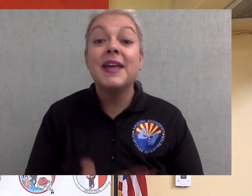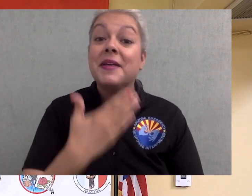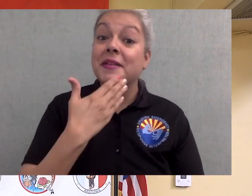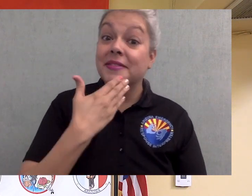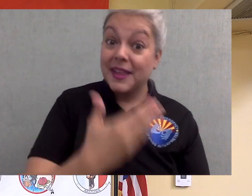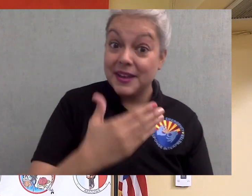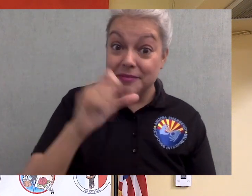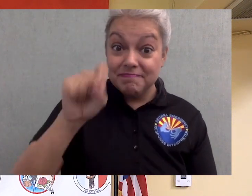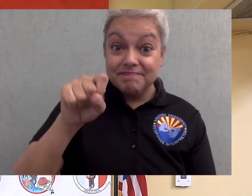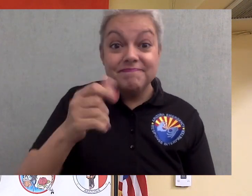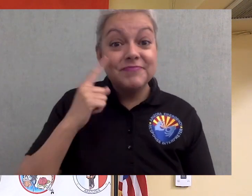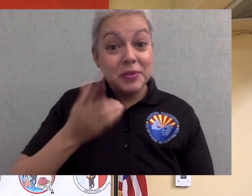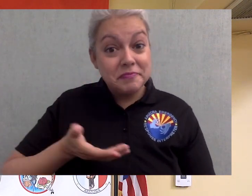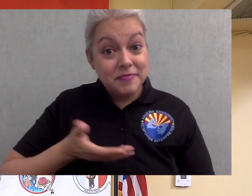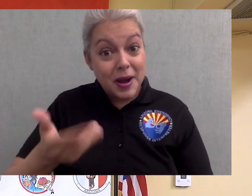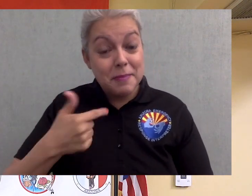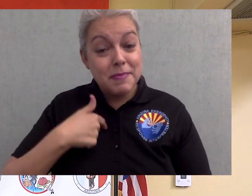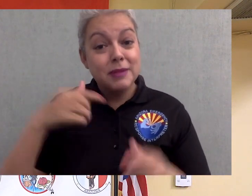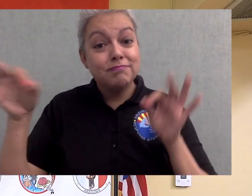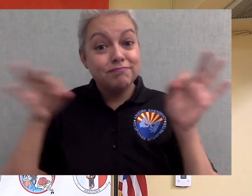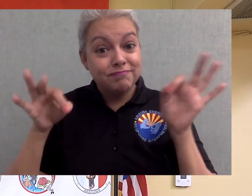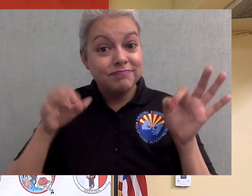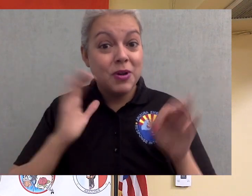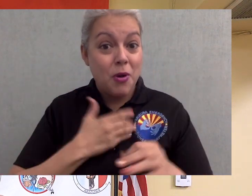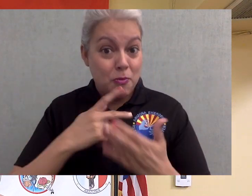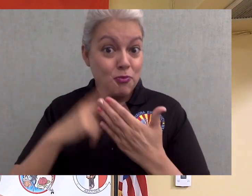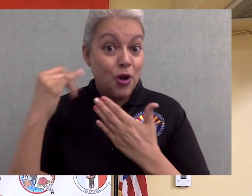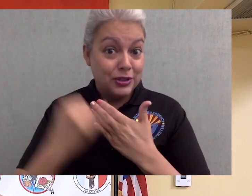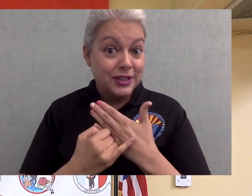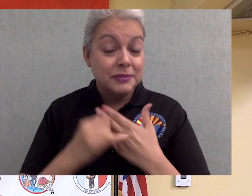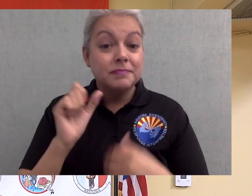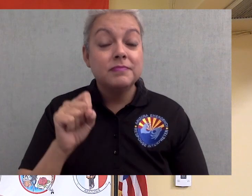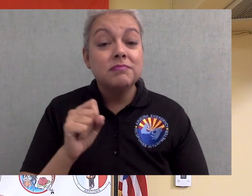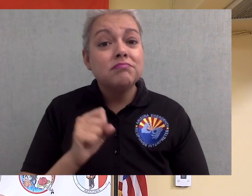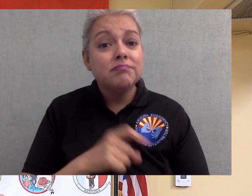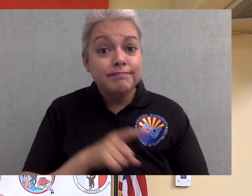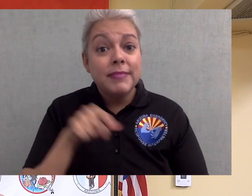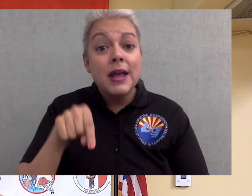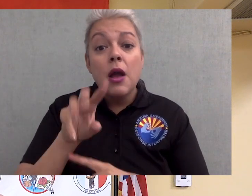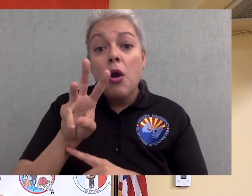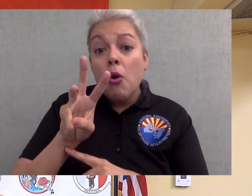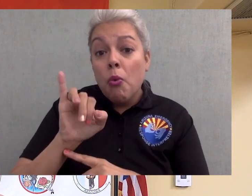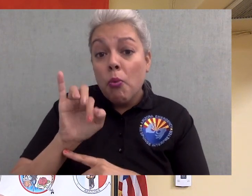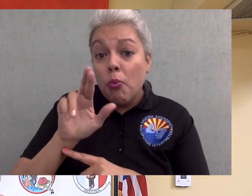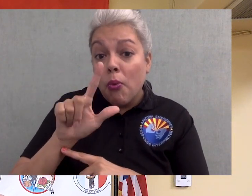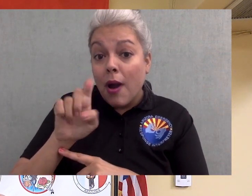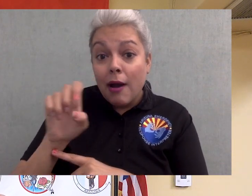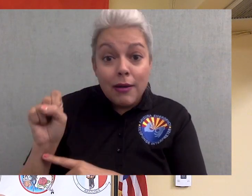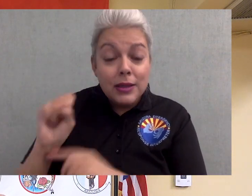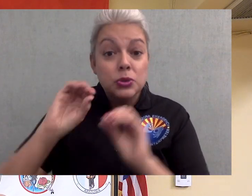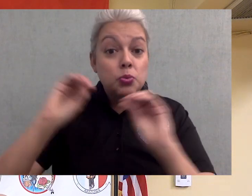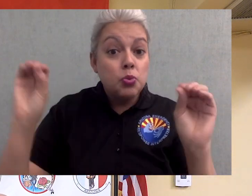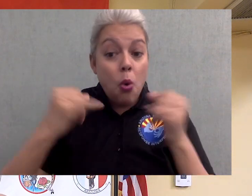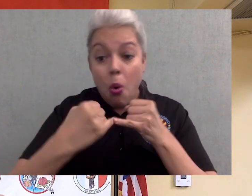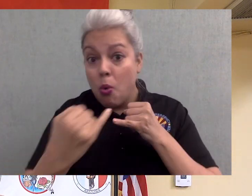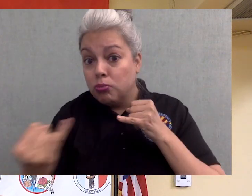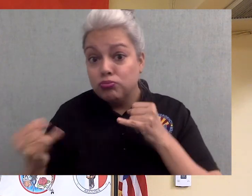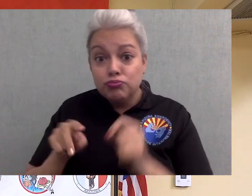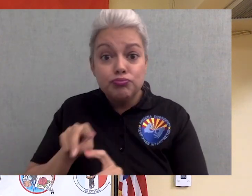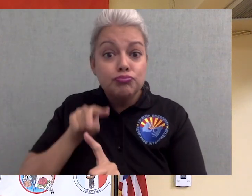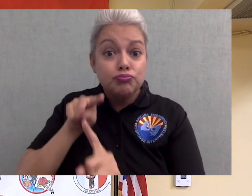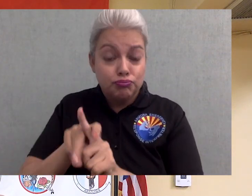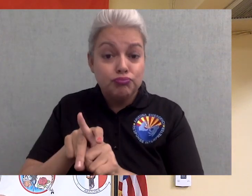talk about this project. As Mr. Matus mentioned, this is a wireless broadband system that is being implemented on the